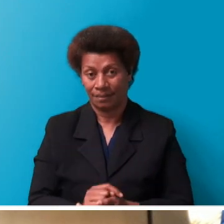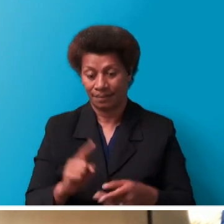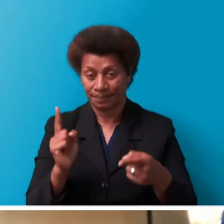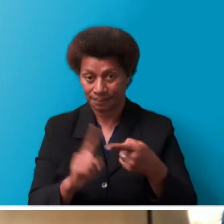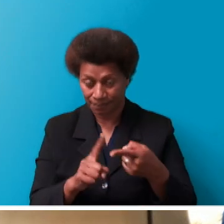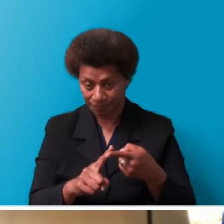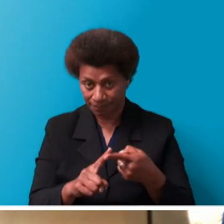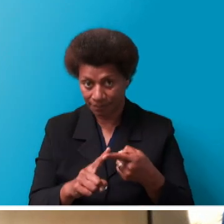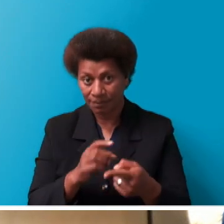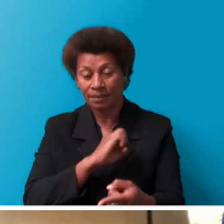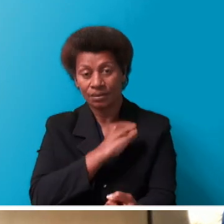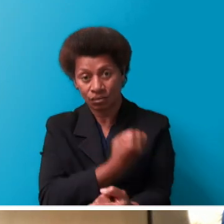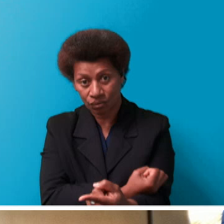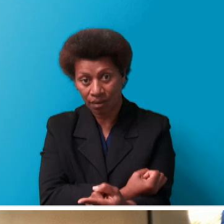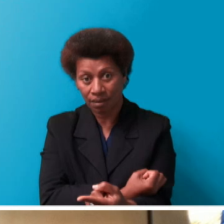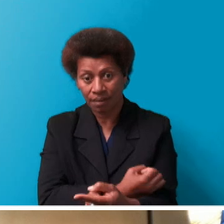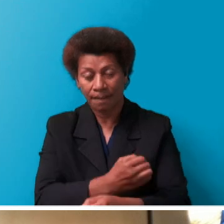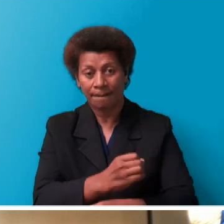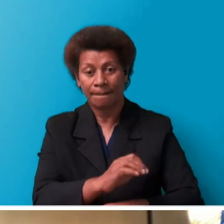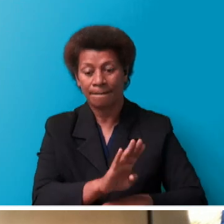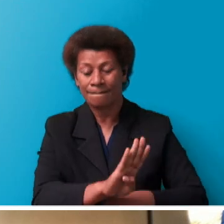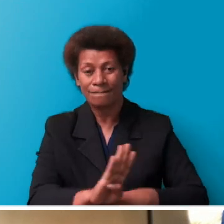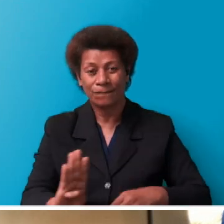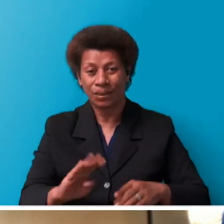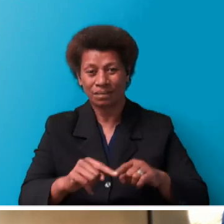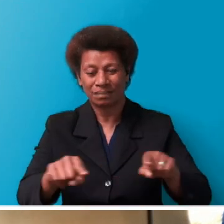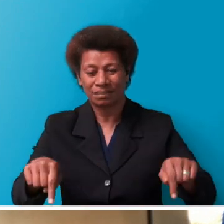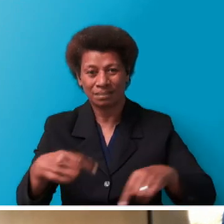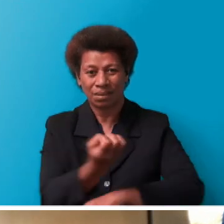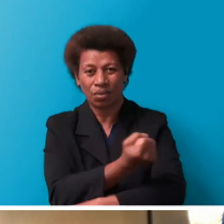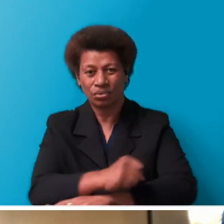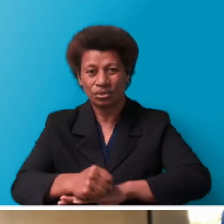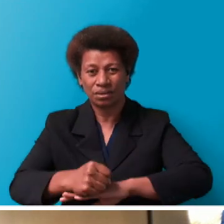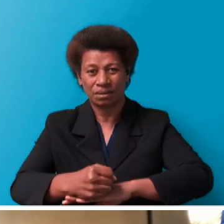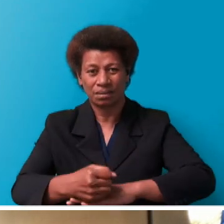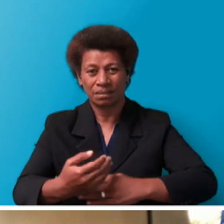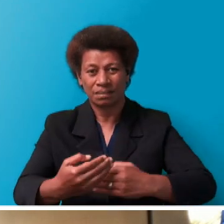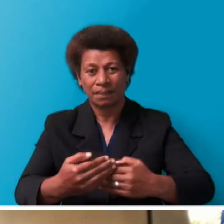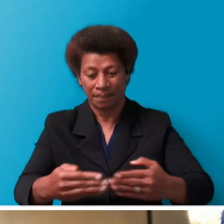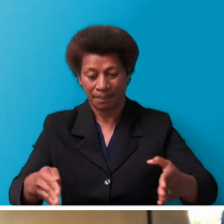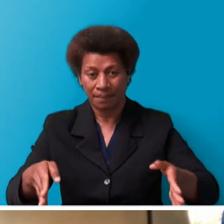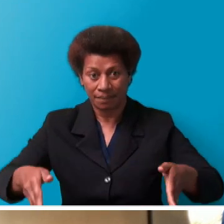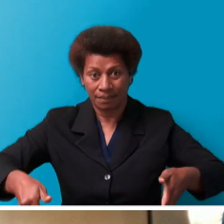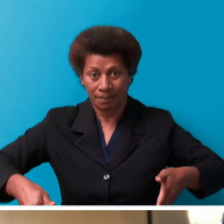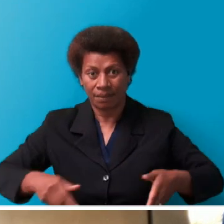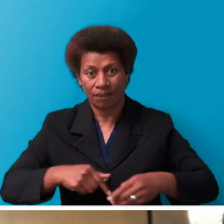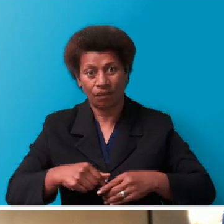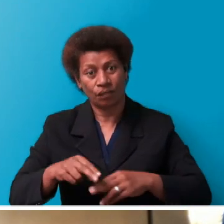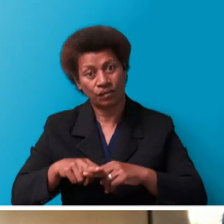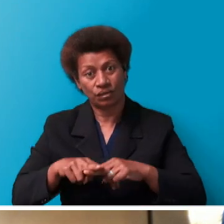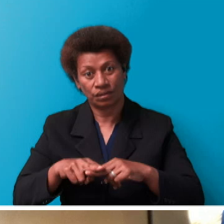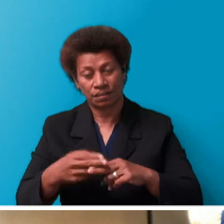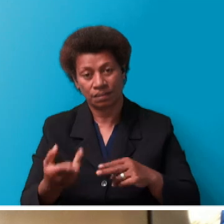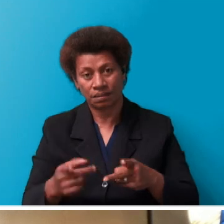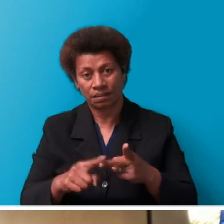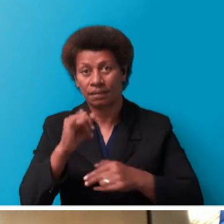security and crime prevention. We have modernized Fiji's border control measures, increased intelligence sharing with